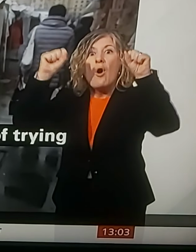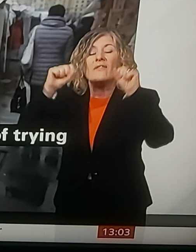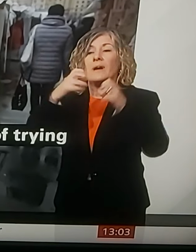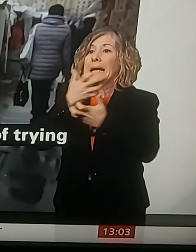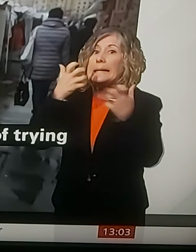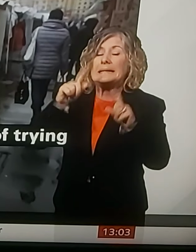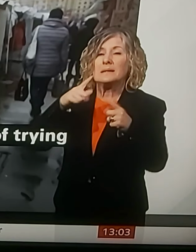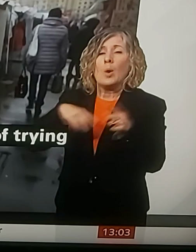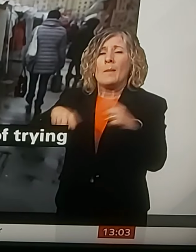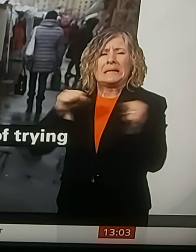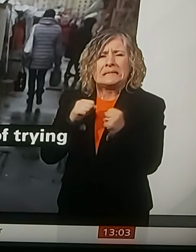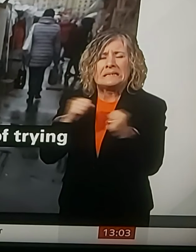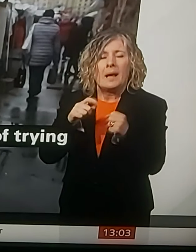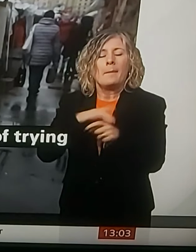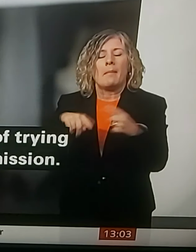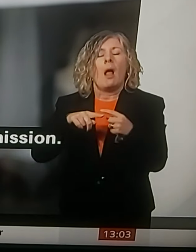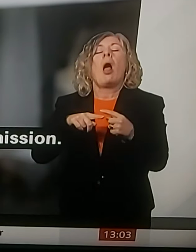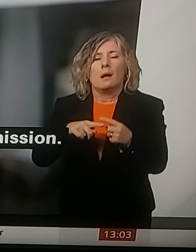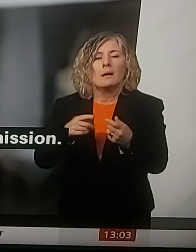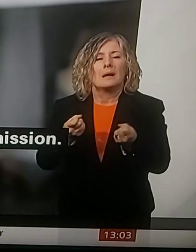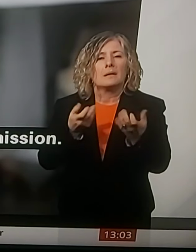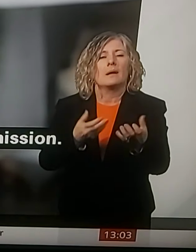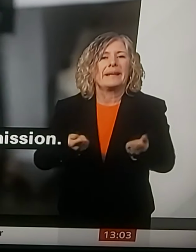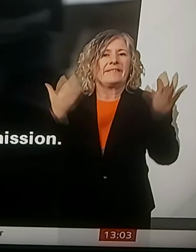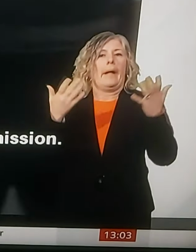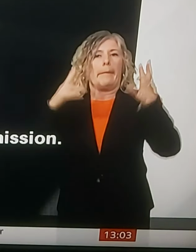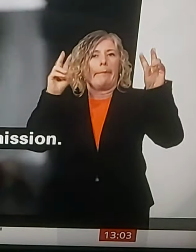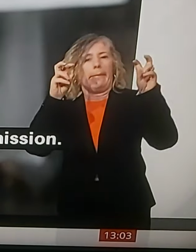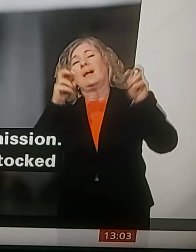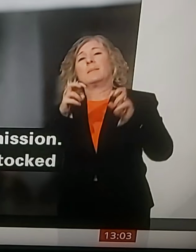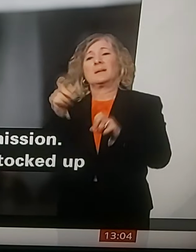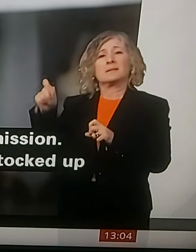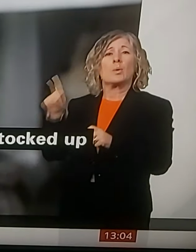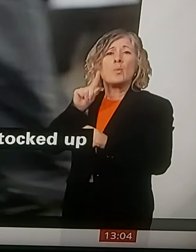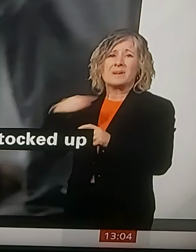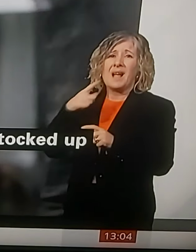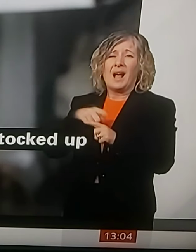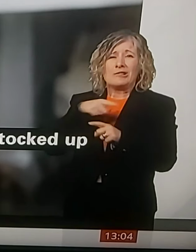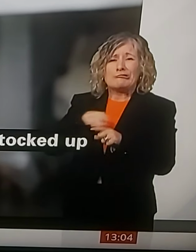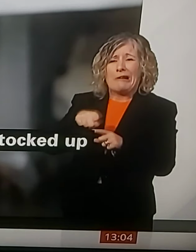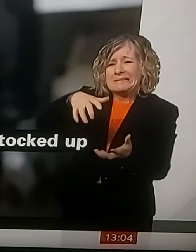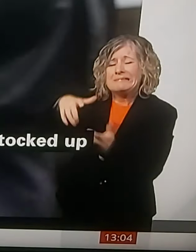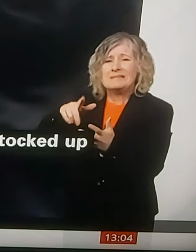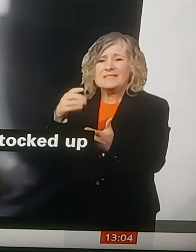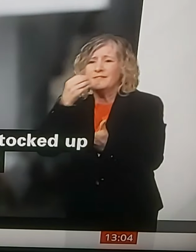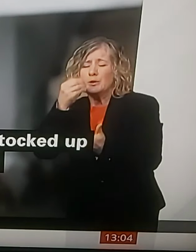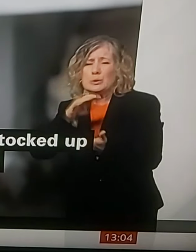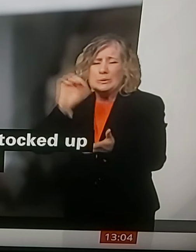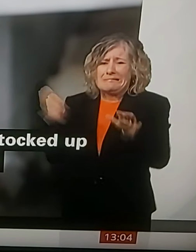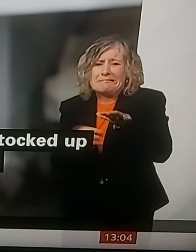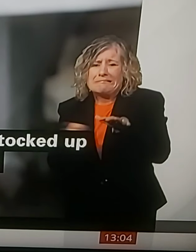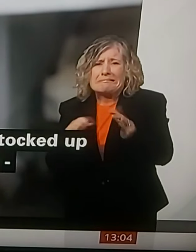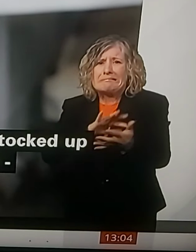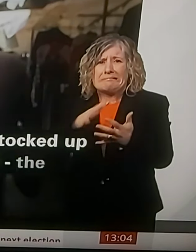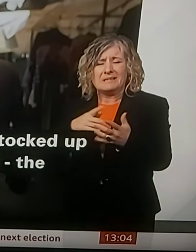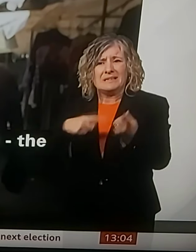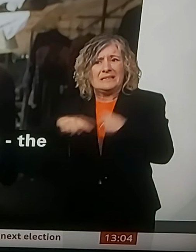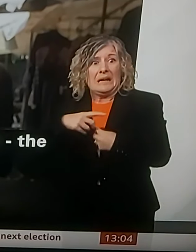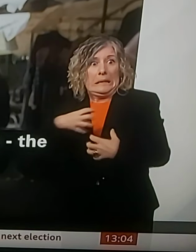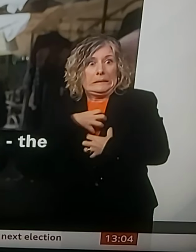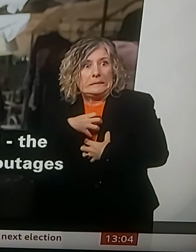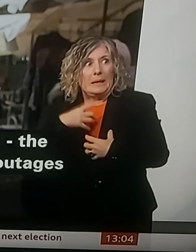on candles, water, and food. The prospect of further power outages brings fear and also defiance.